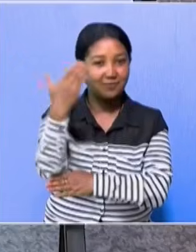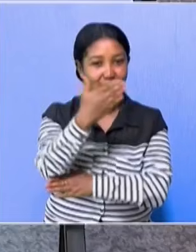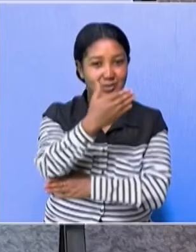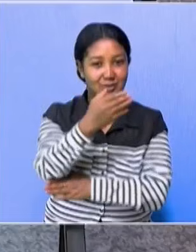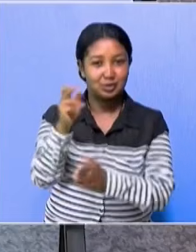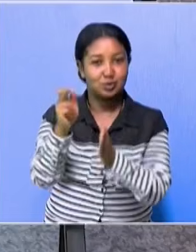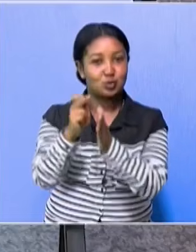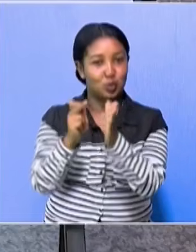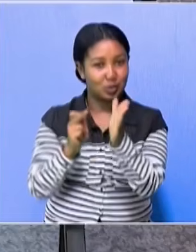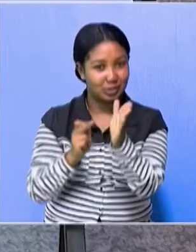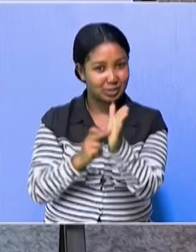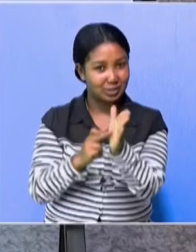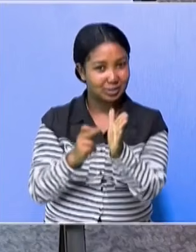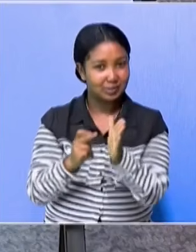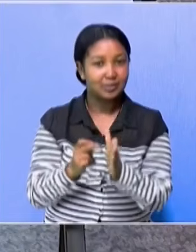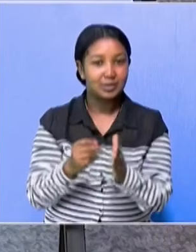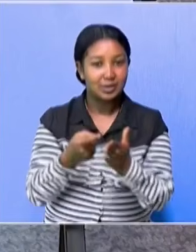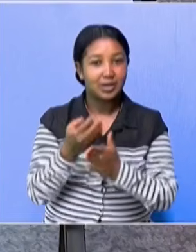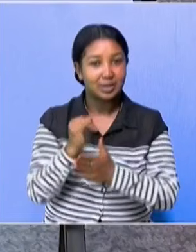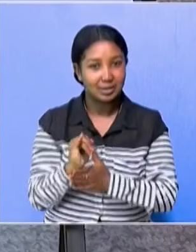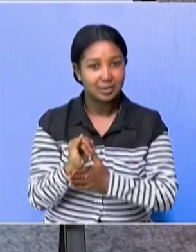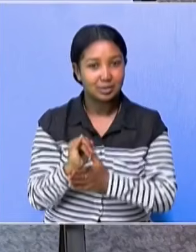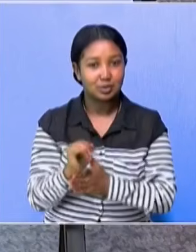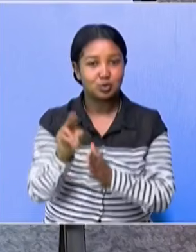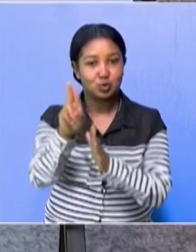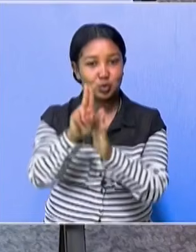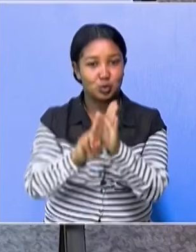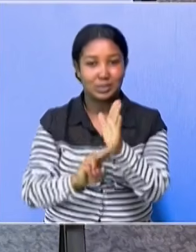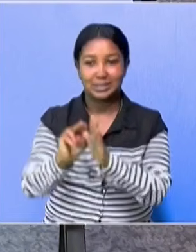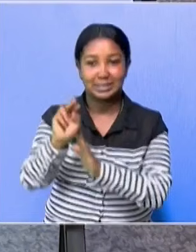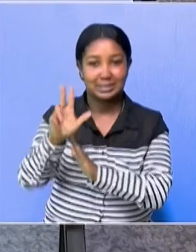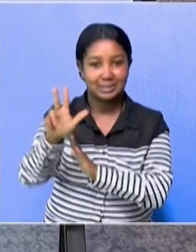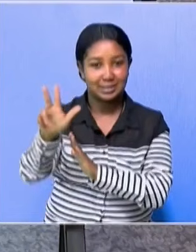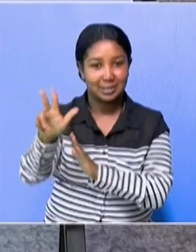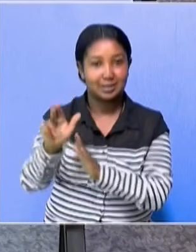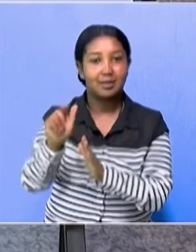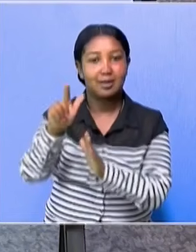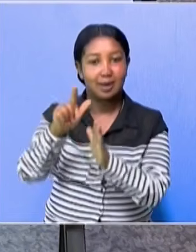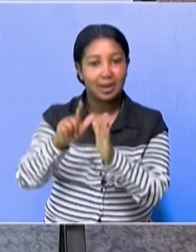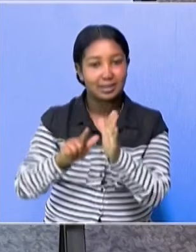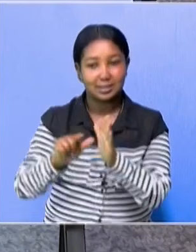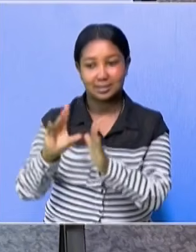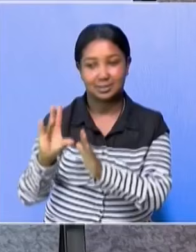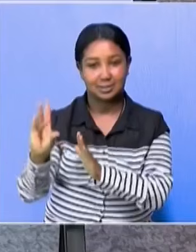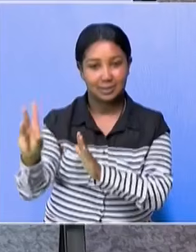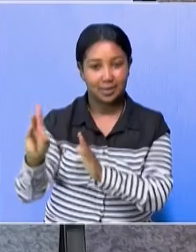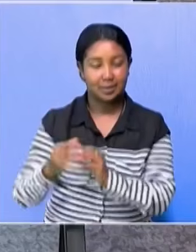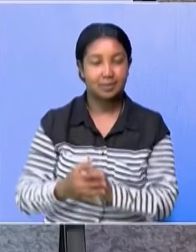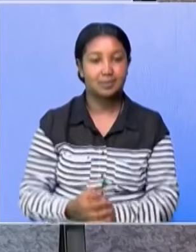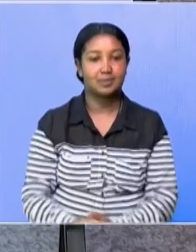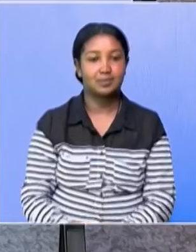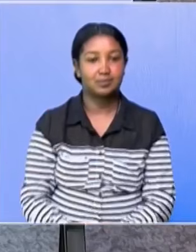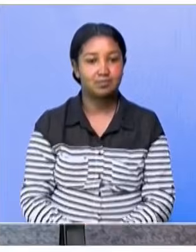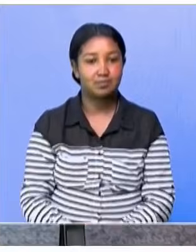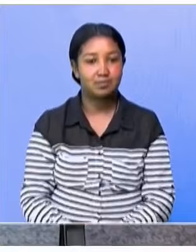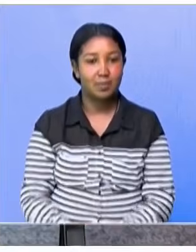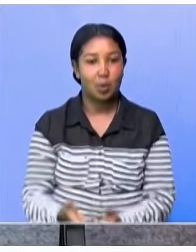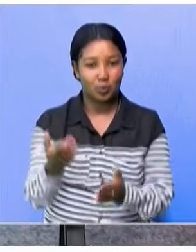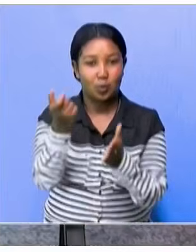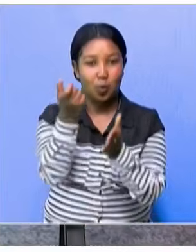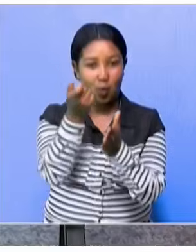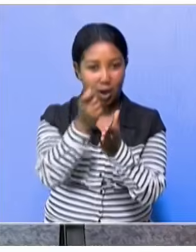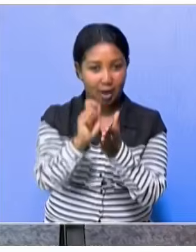and Regulations. That is Unit 3, Lesson 7. I'm going to